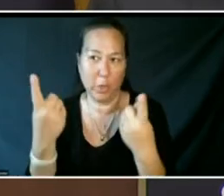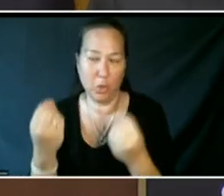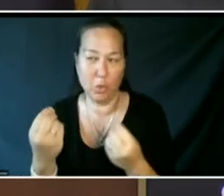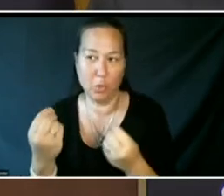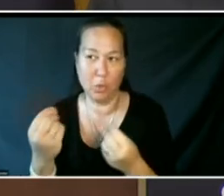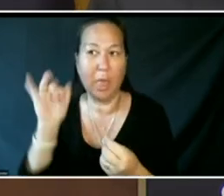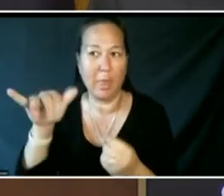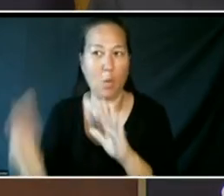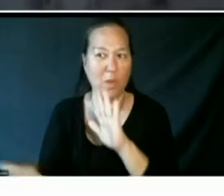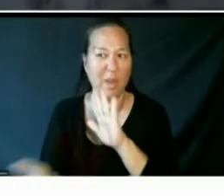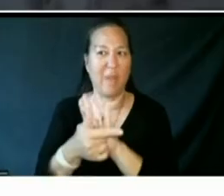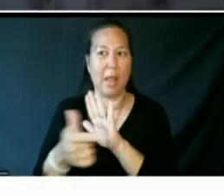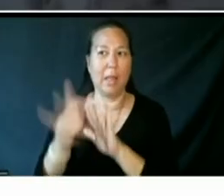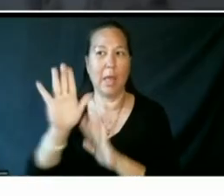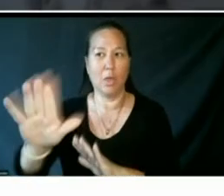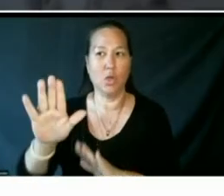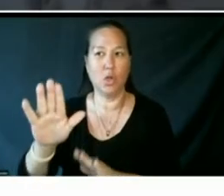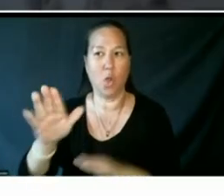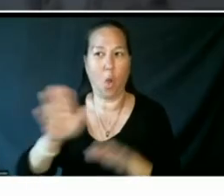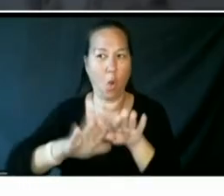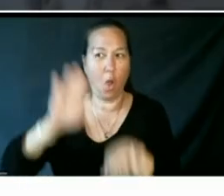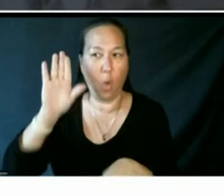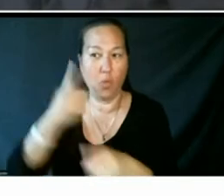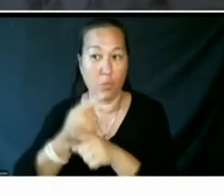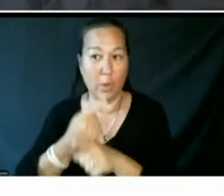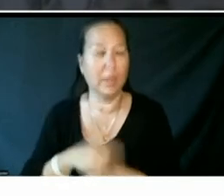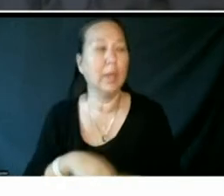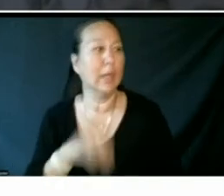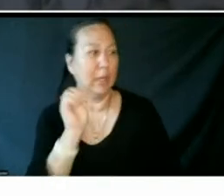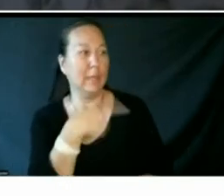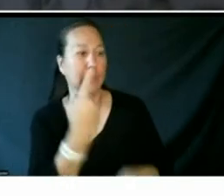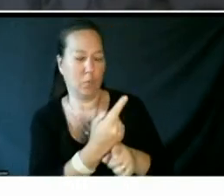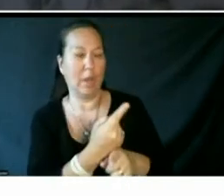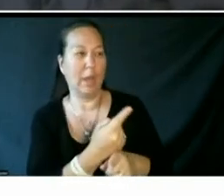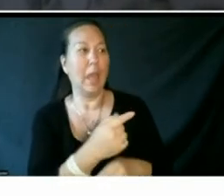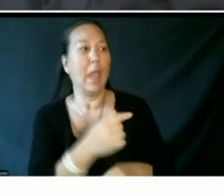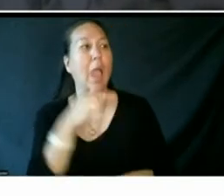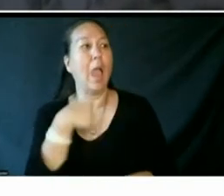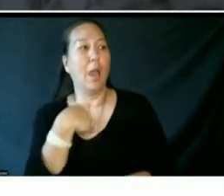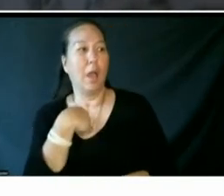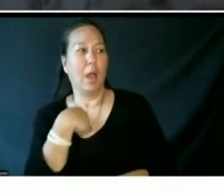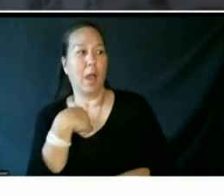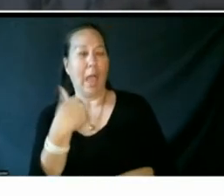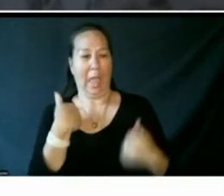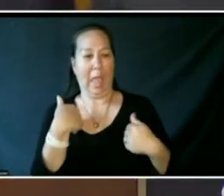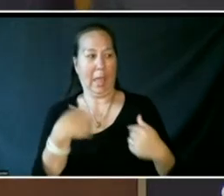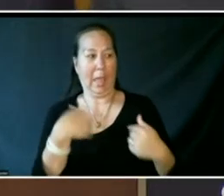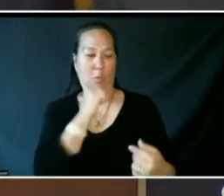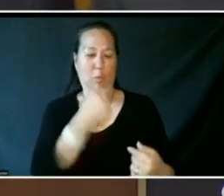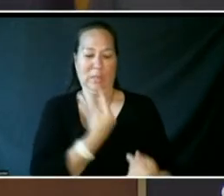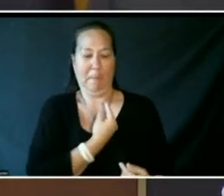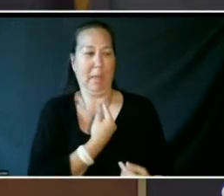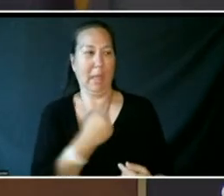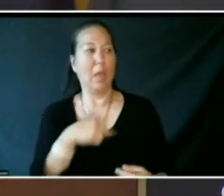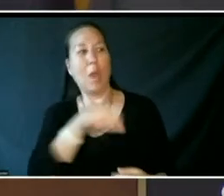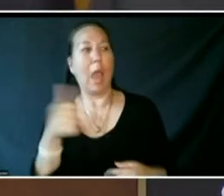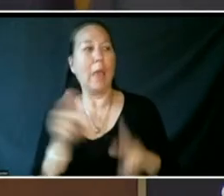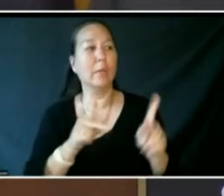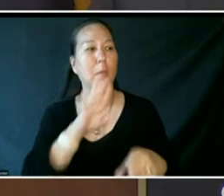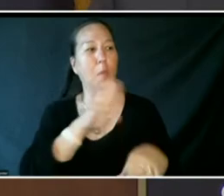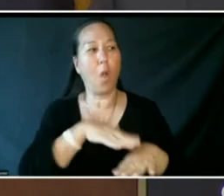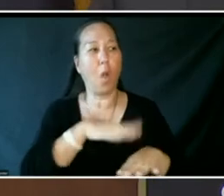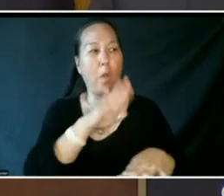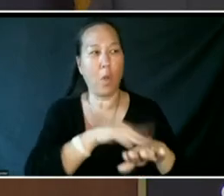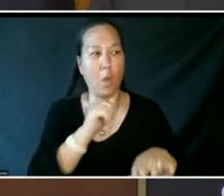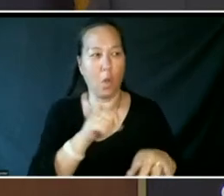correct? That's correct. It wasn't just me. I had my counsel and others on the call. And what did Dr. Eastman want